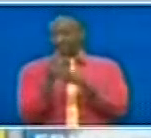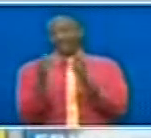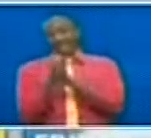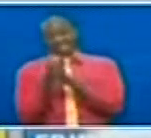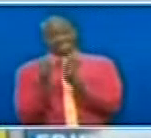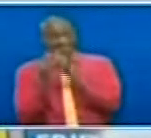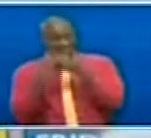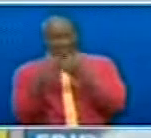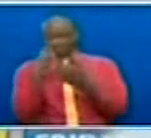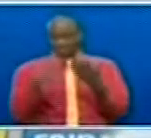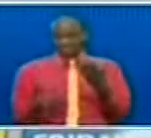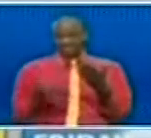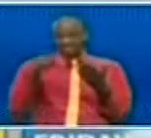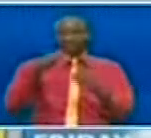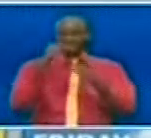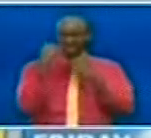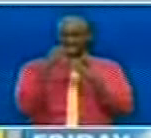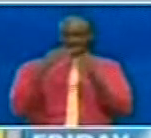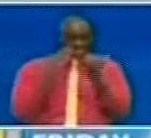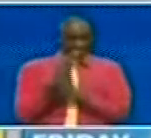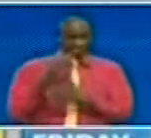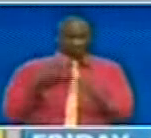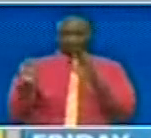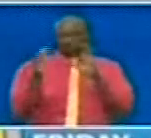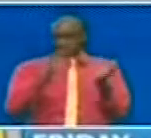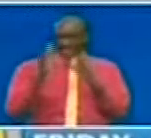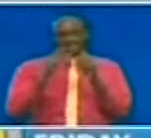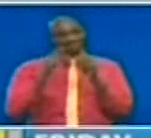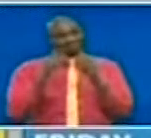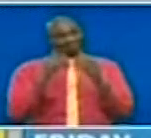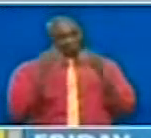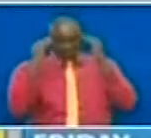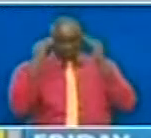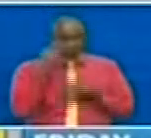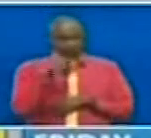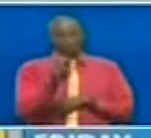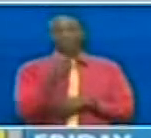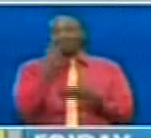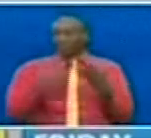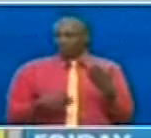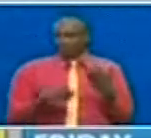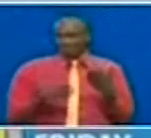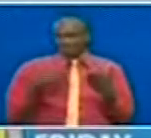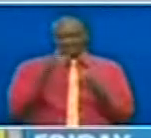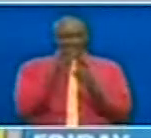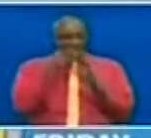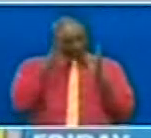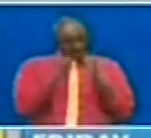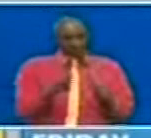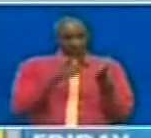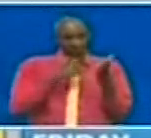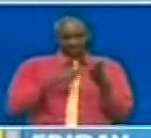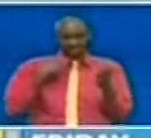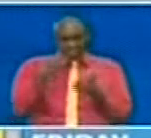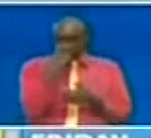according to the petition, was meant to limit the rights to fair trial and was seen as unreasonable to the extent that it denied an accused person